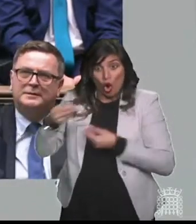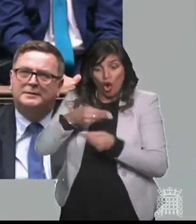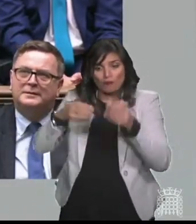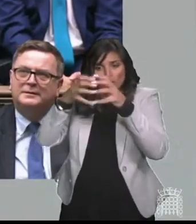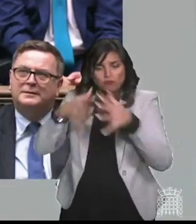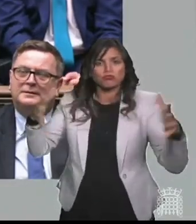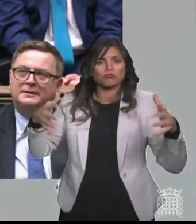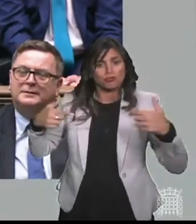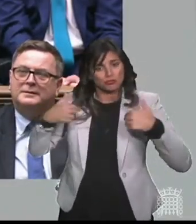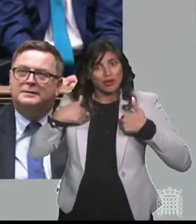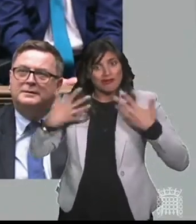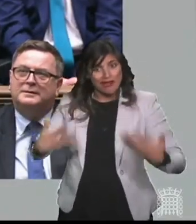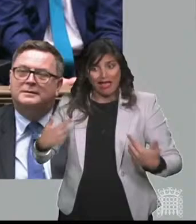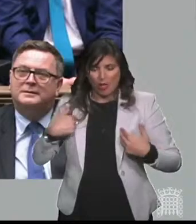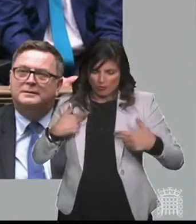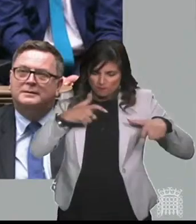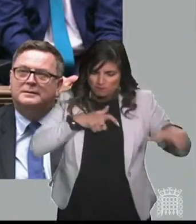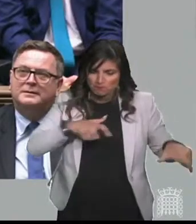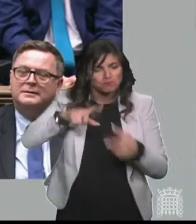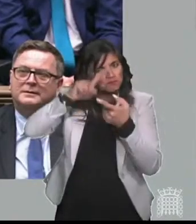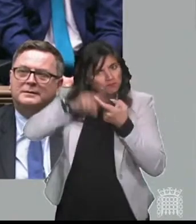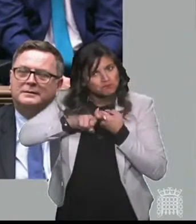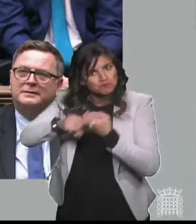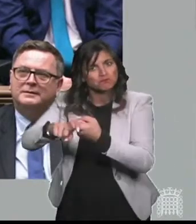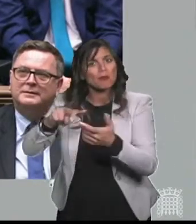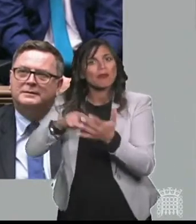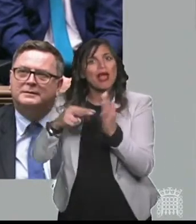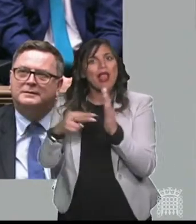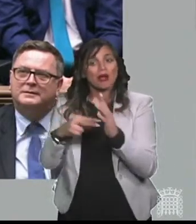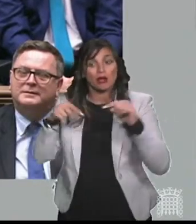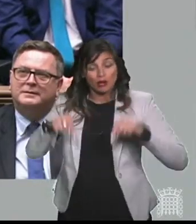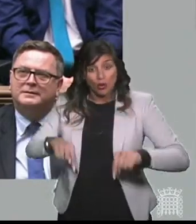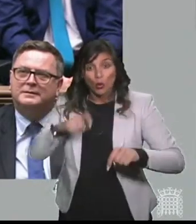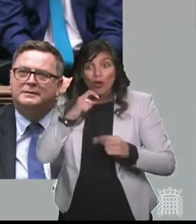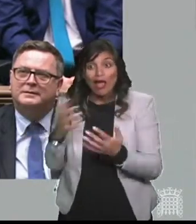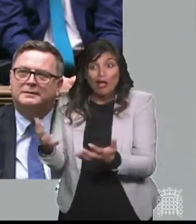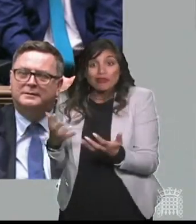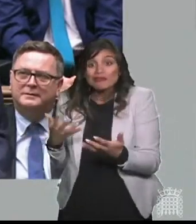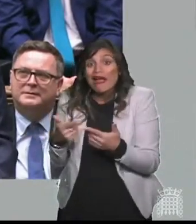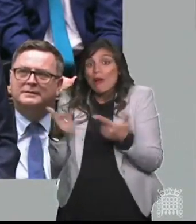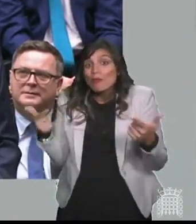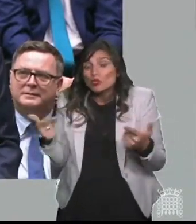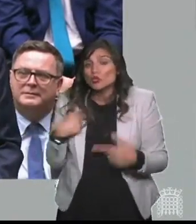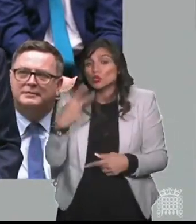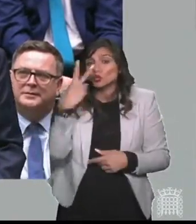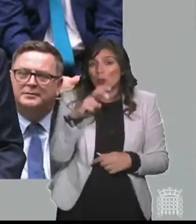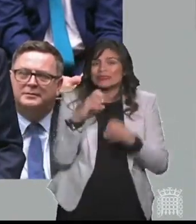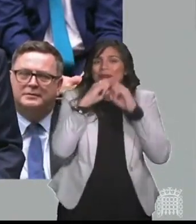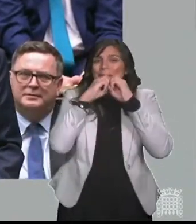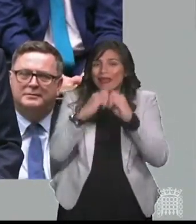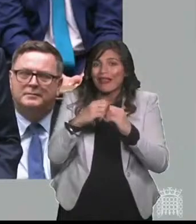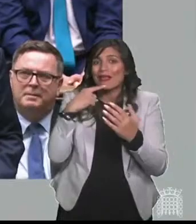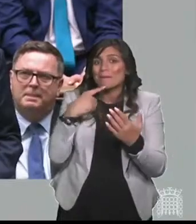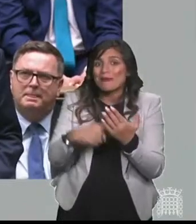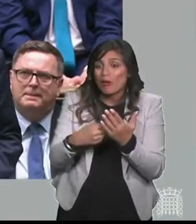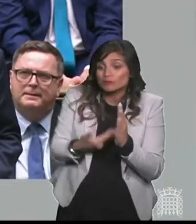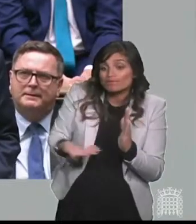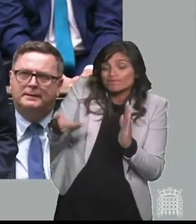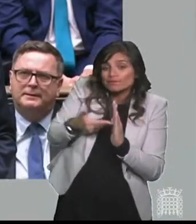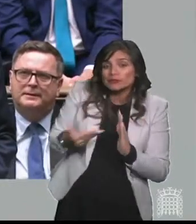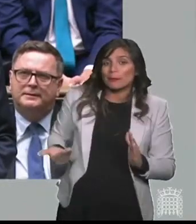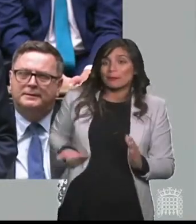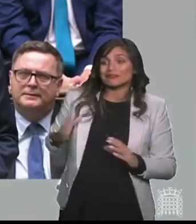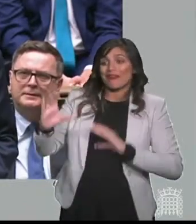working, and this autumn statement for growth will attract £20 billion additional business investment a year in the